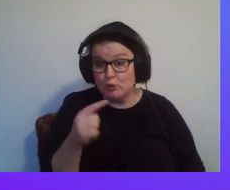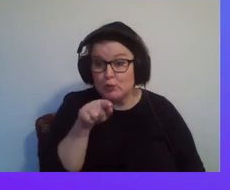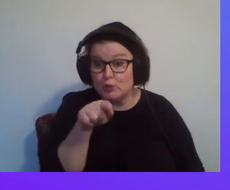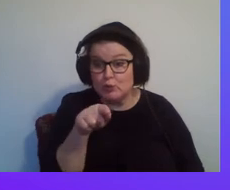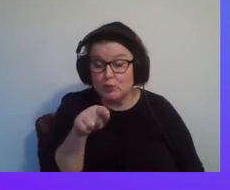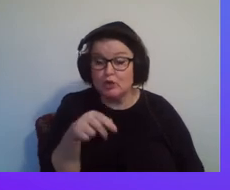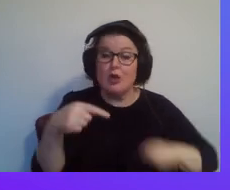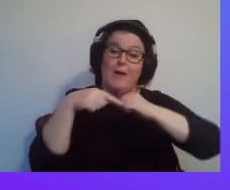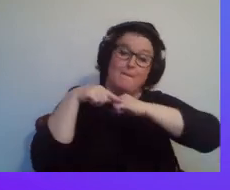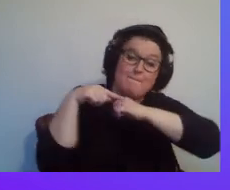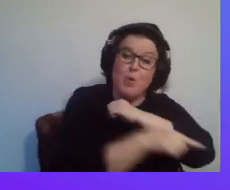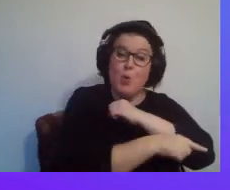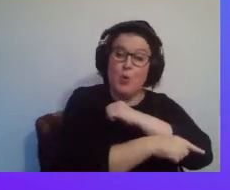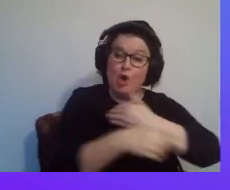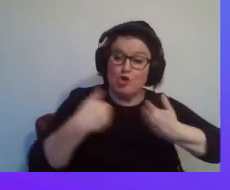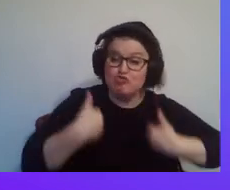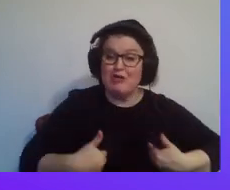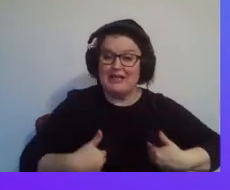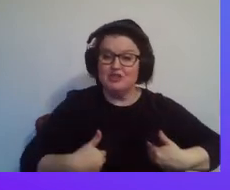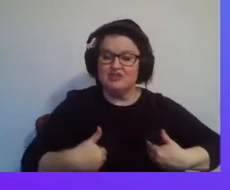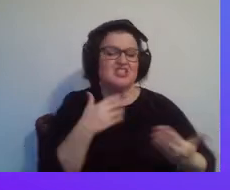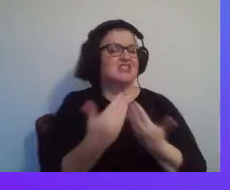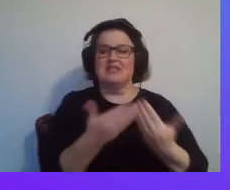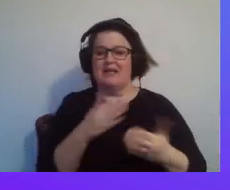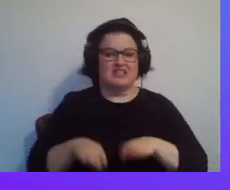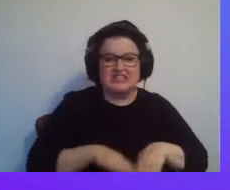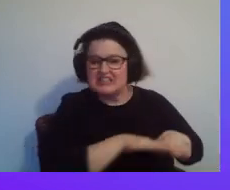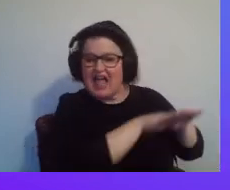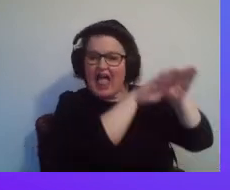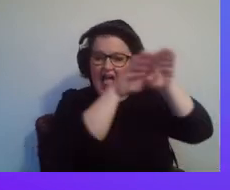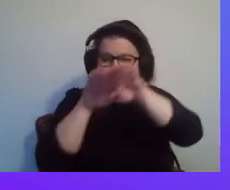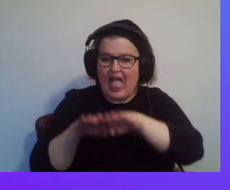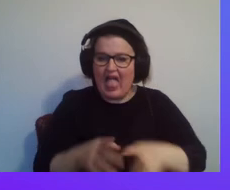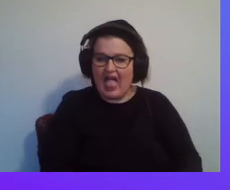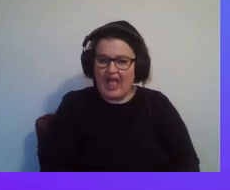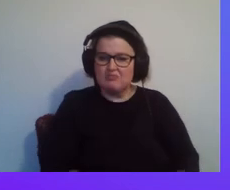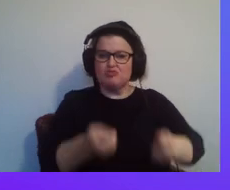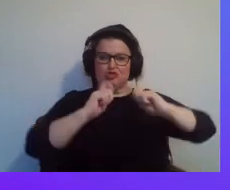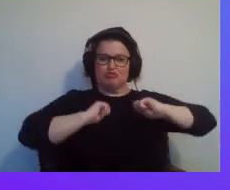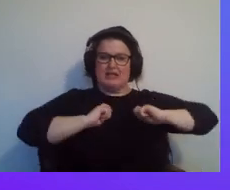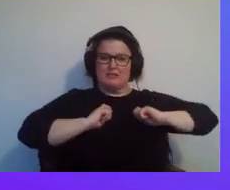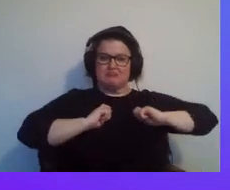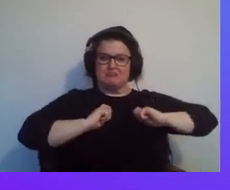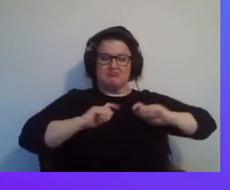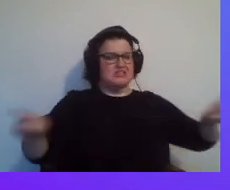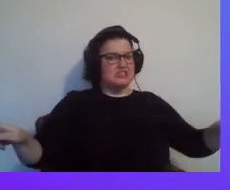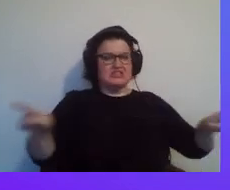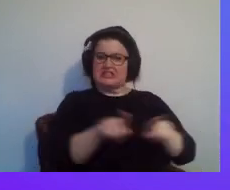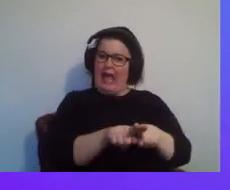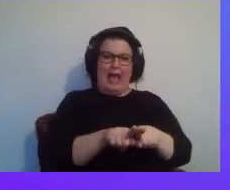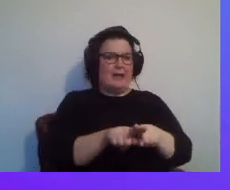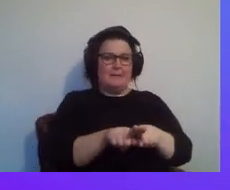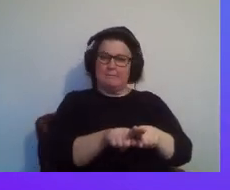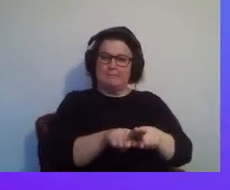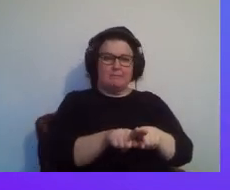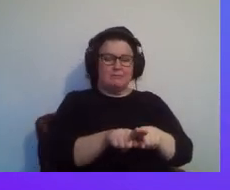right. access to the same medicine. To me, that's phenomenal. So I think what we